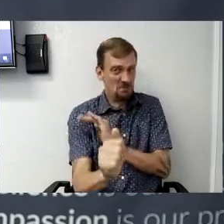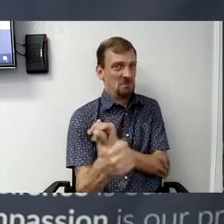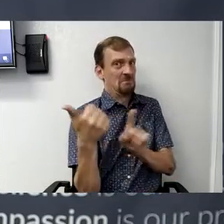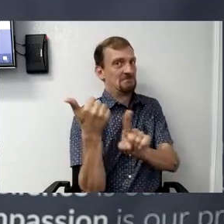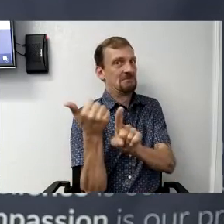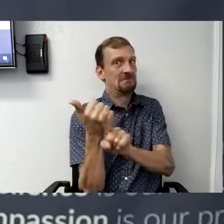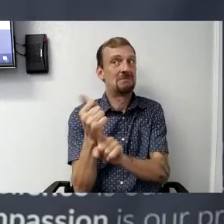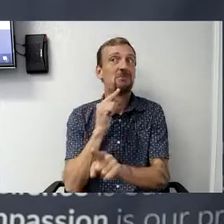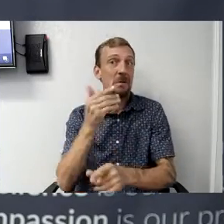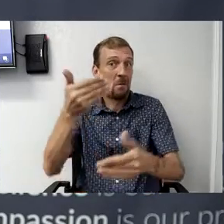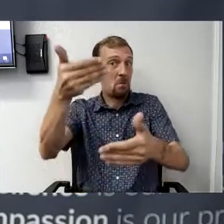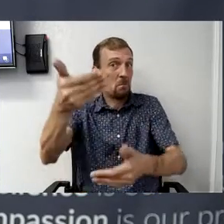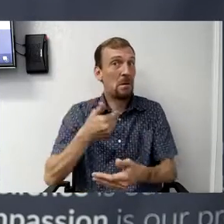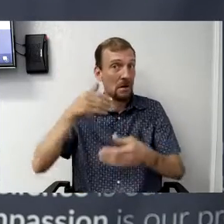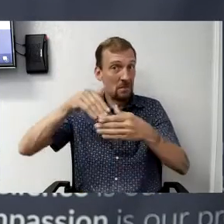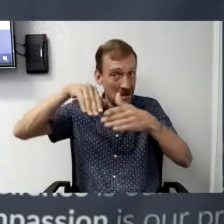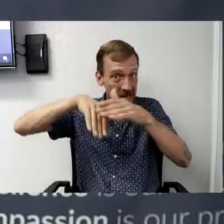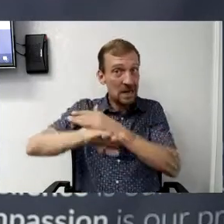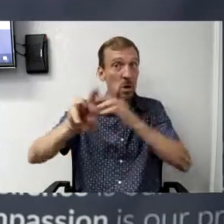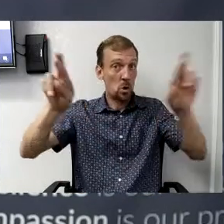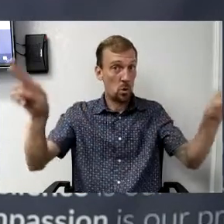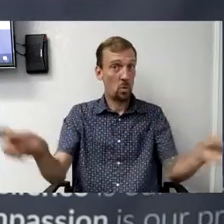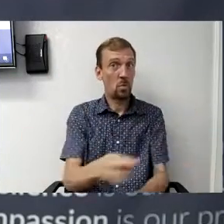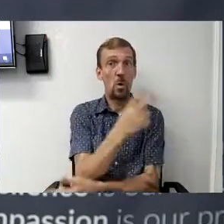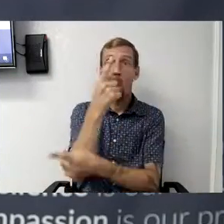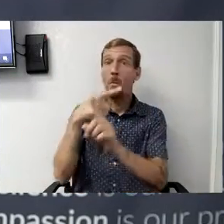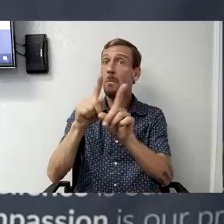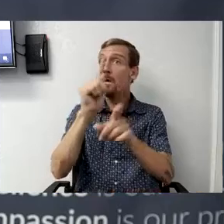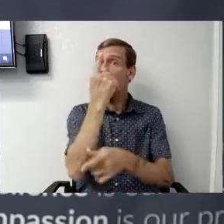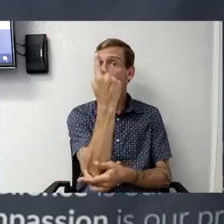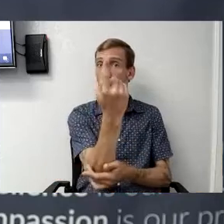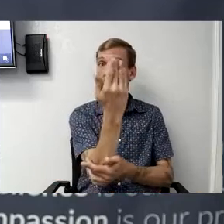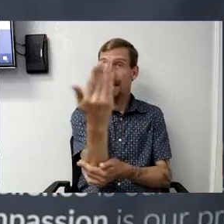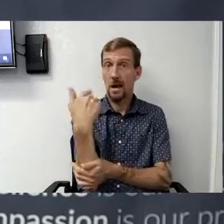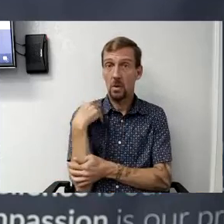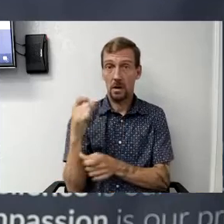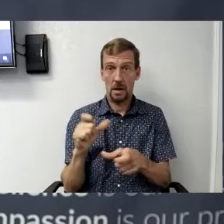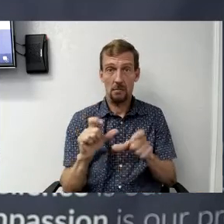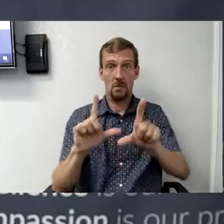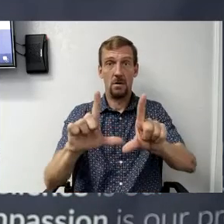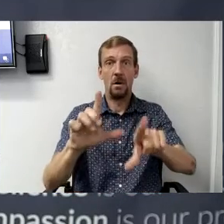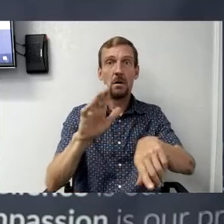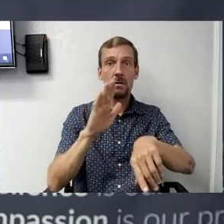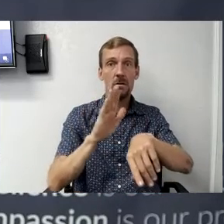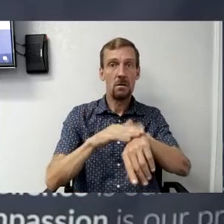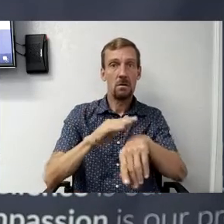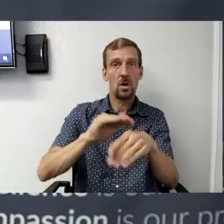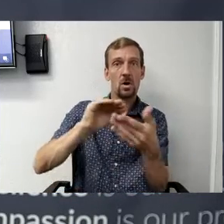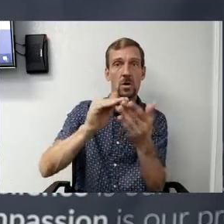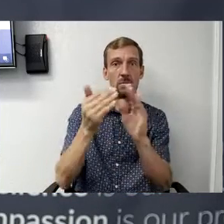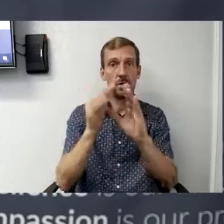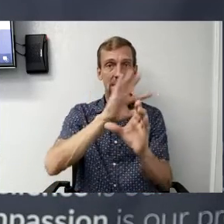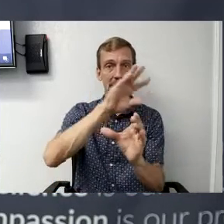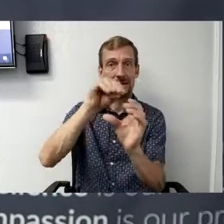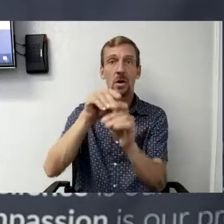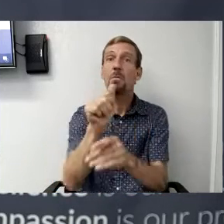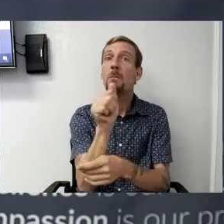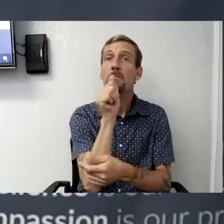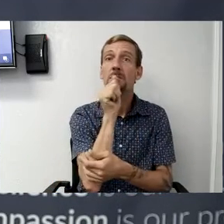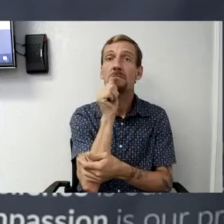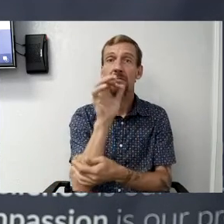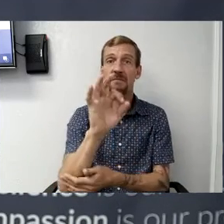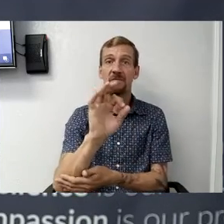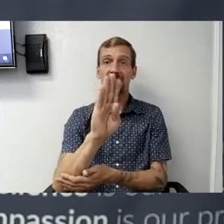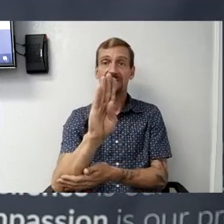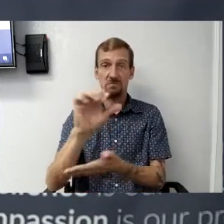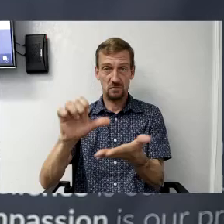excited to welcome them into this room. One more thing is we do post these in our community engagement private Facebook